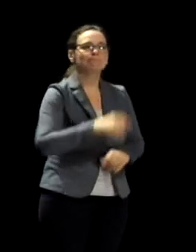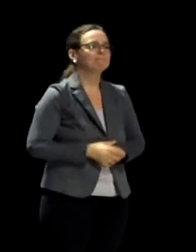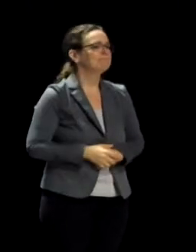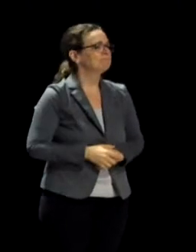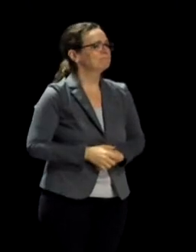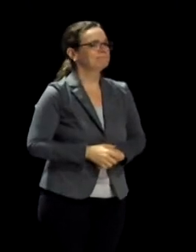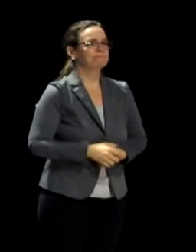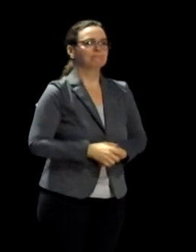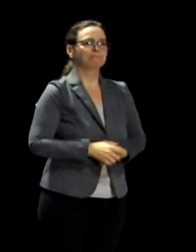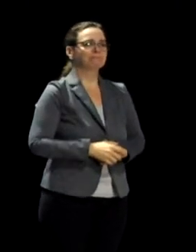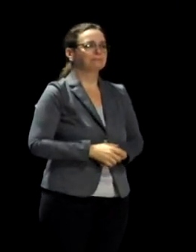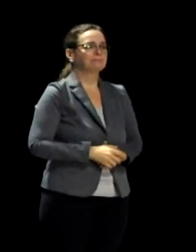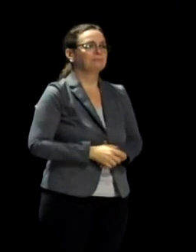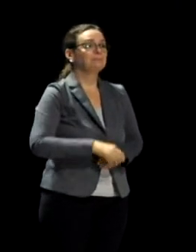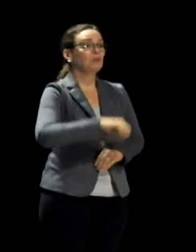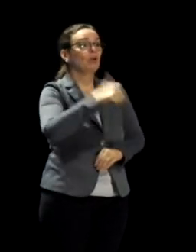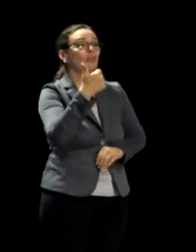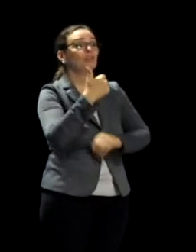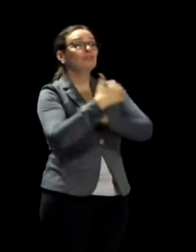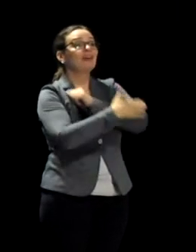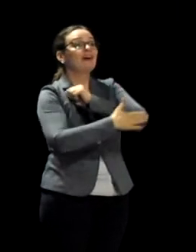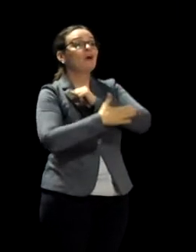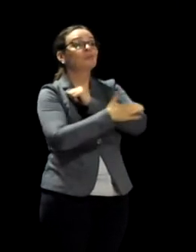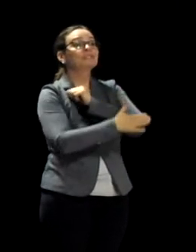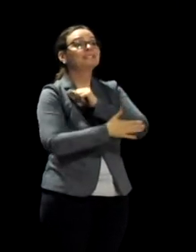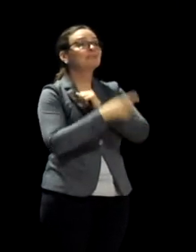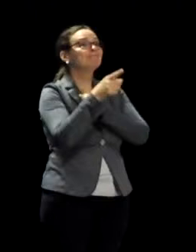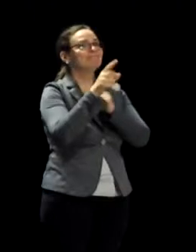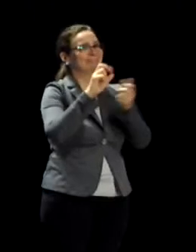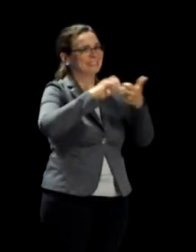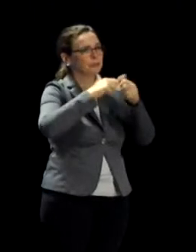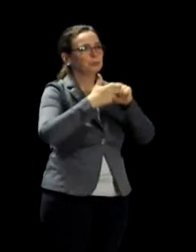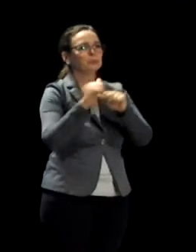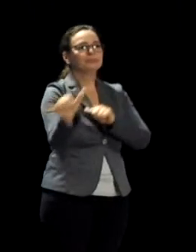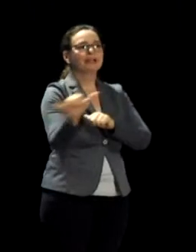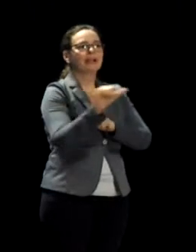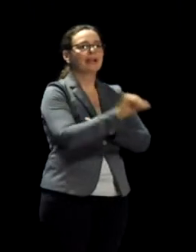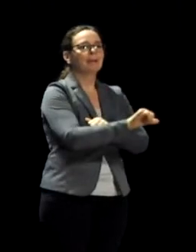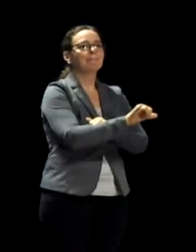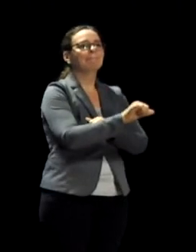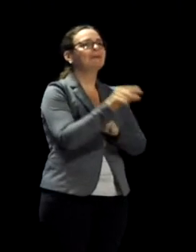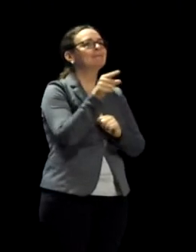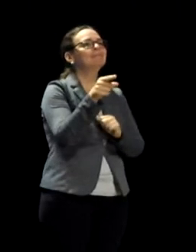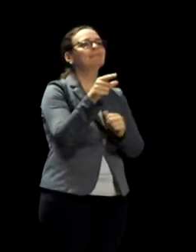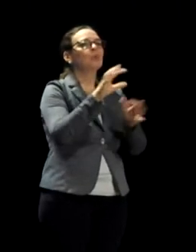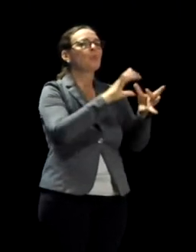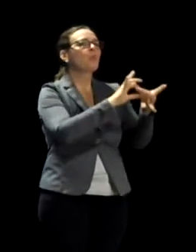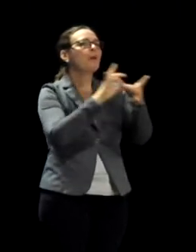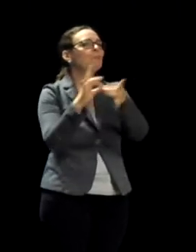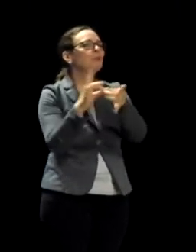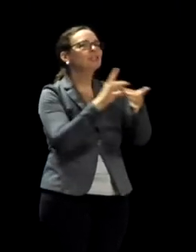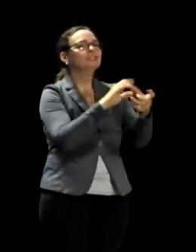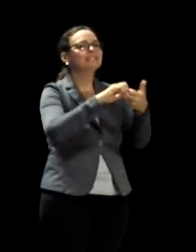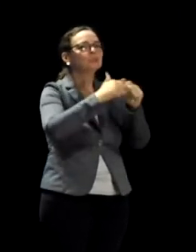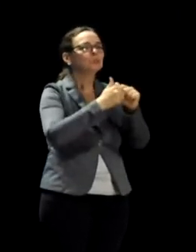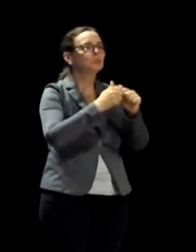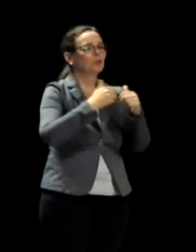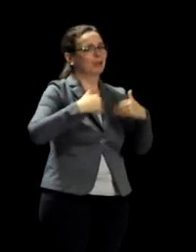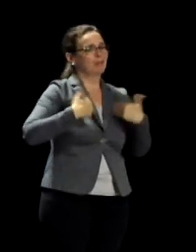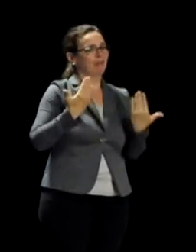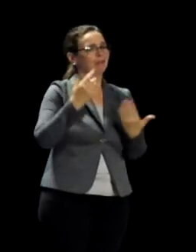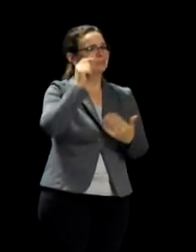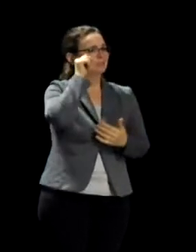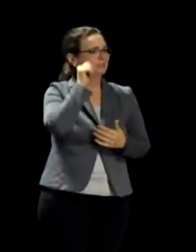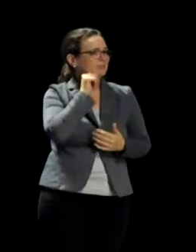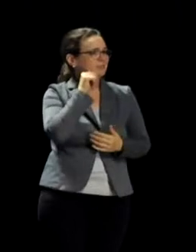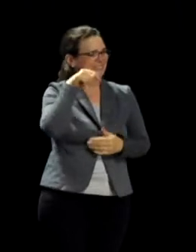with contact tracing, cooperation, and this is serious. When somebody has COVID